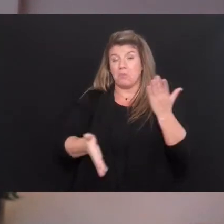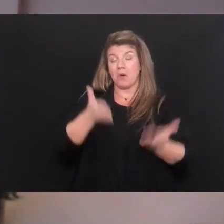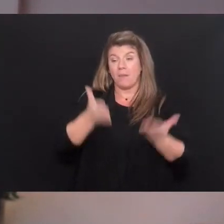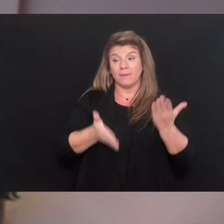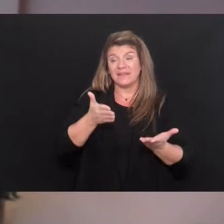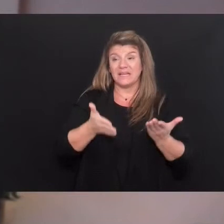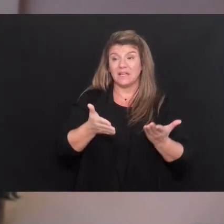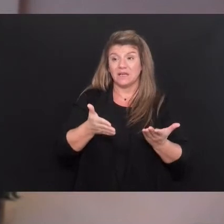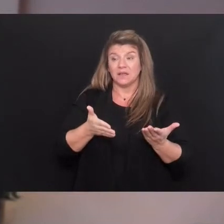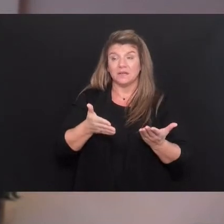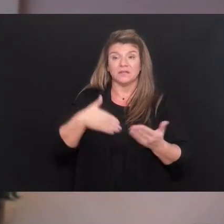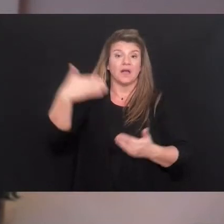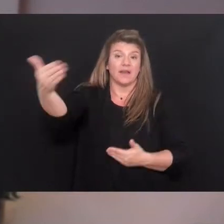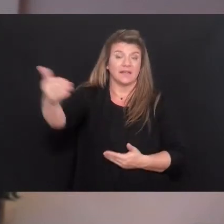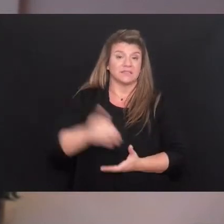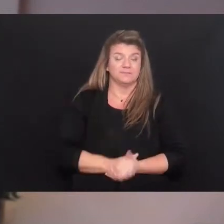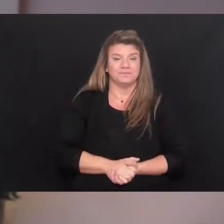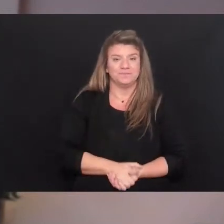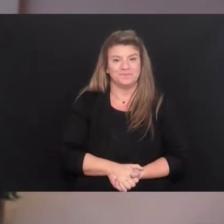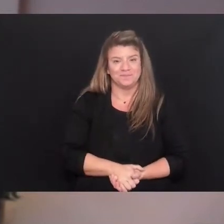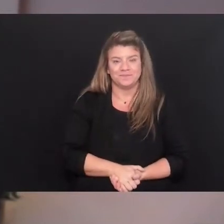Pfizer before Moderna.